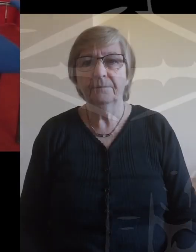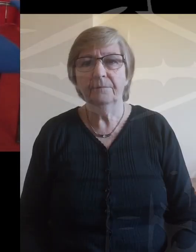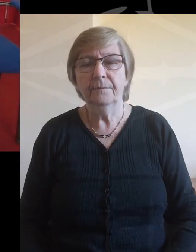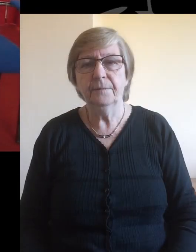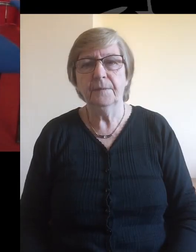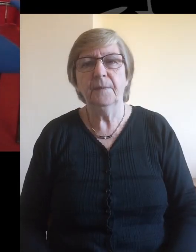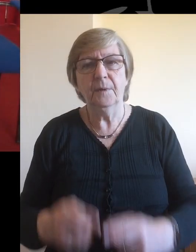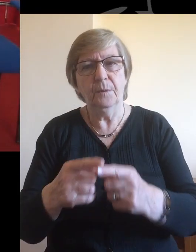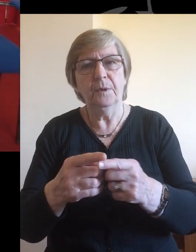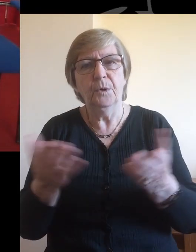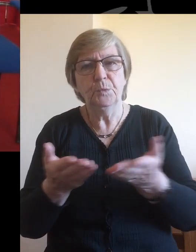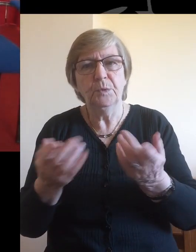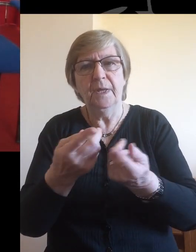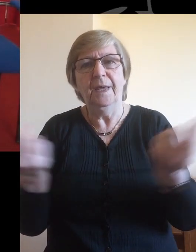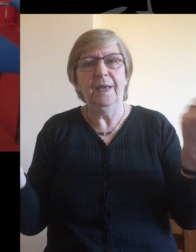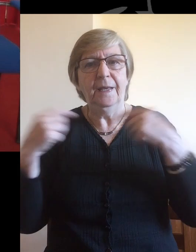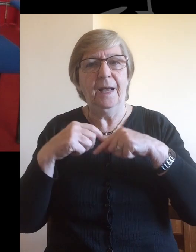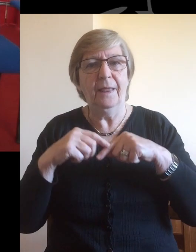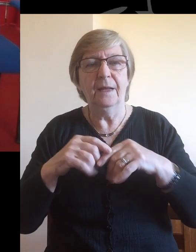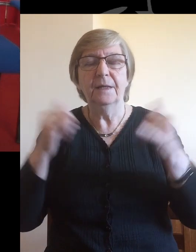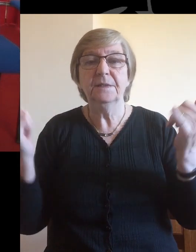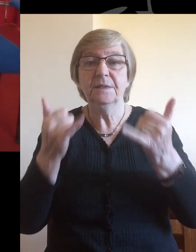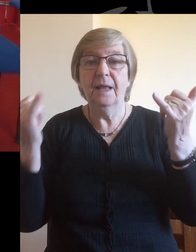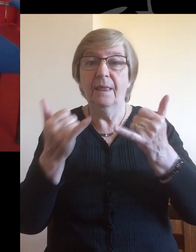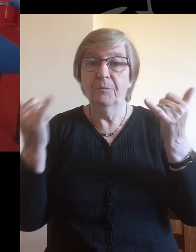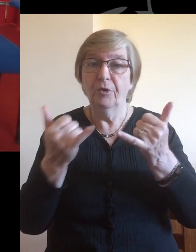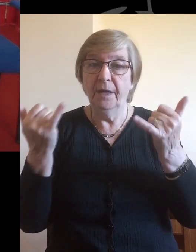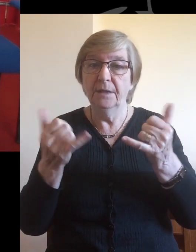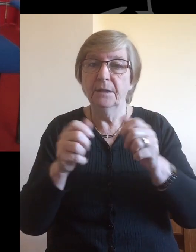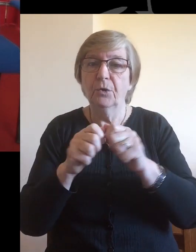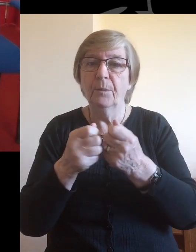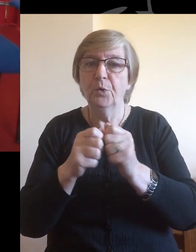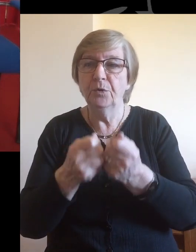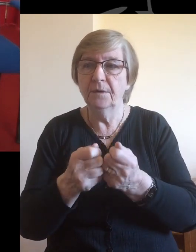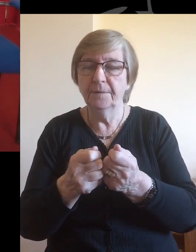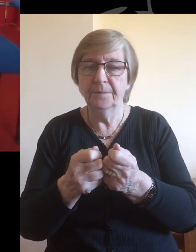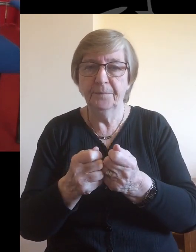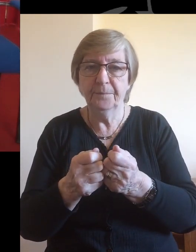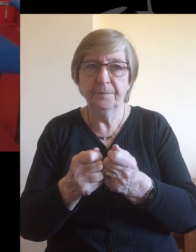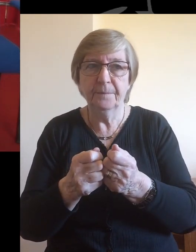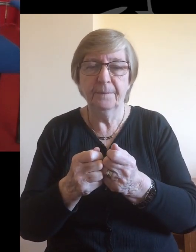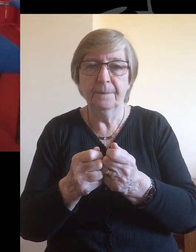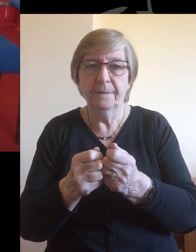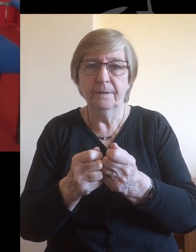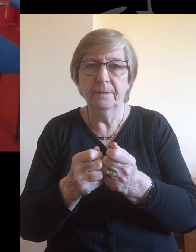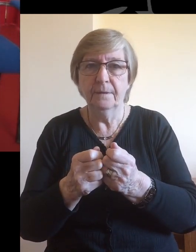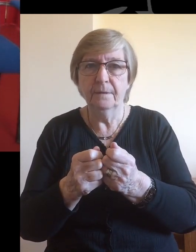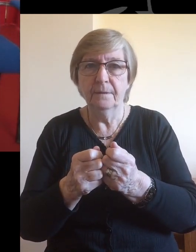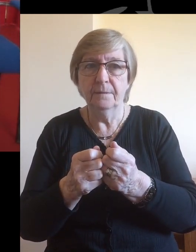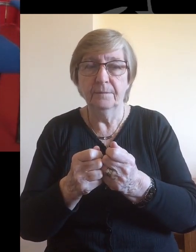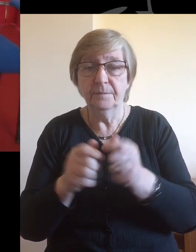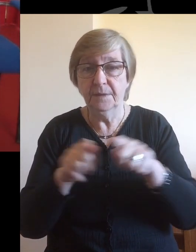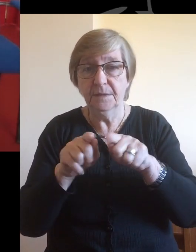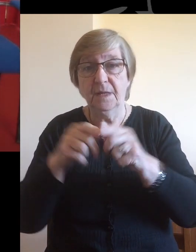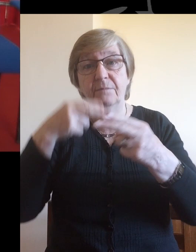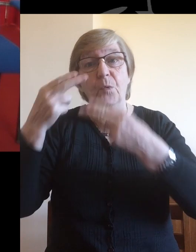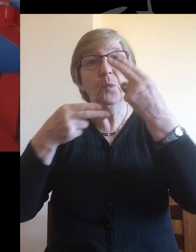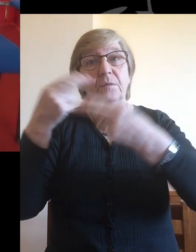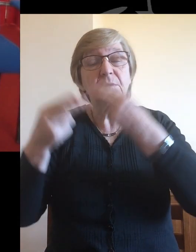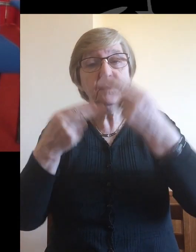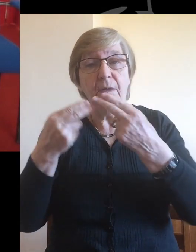Well, we gather together to celebrate the sacrament of communion. We, as we've just sung, meet